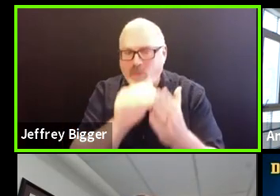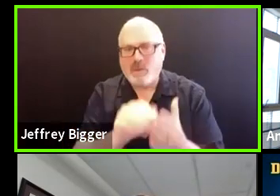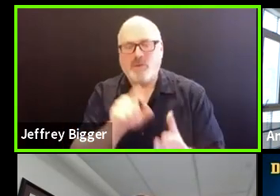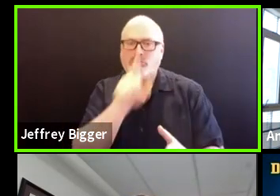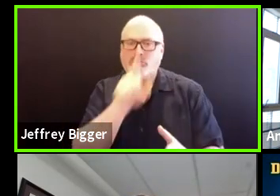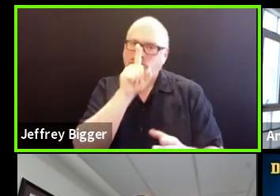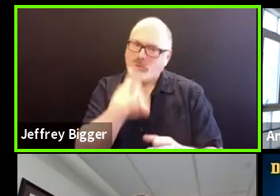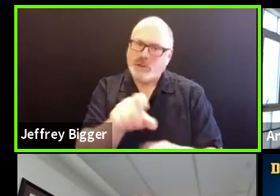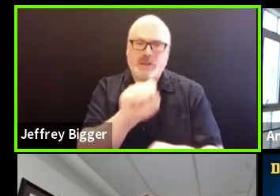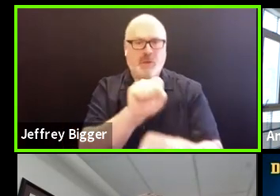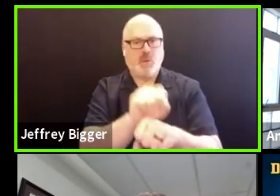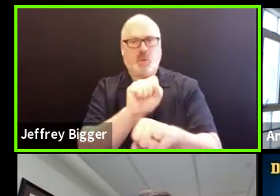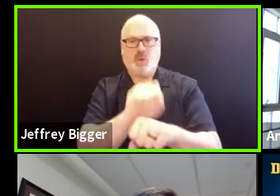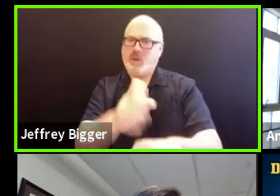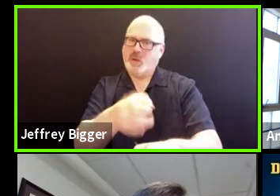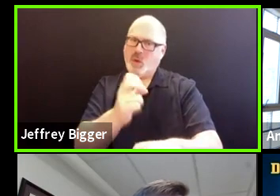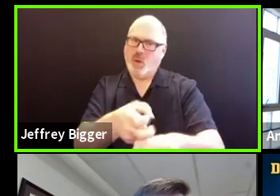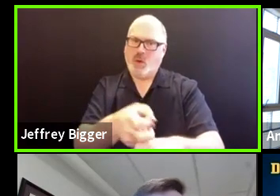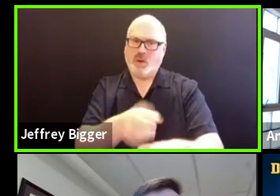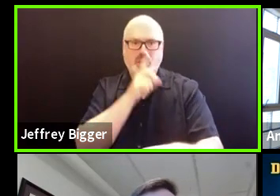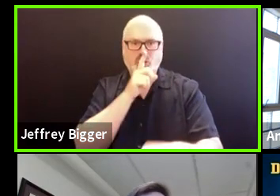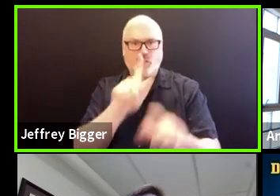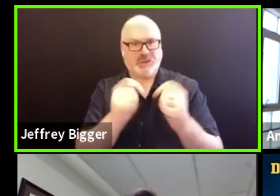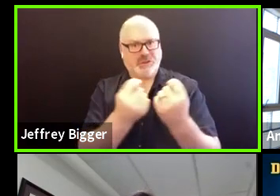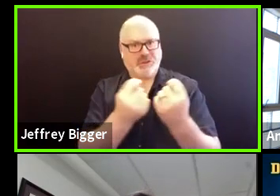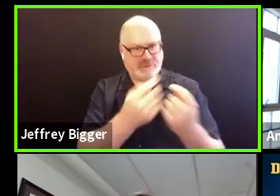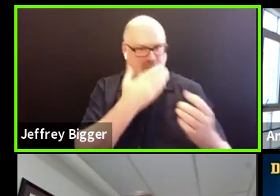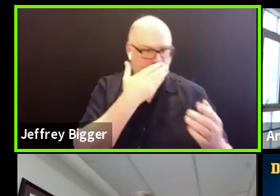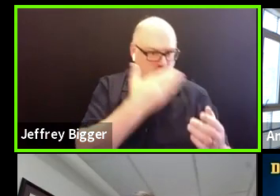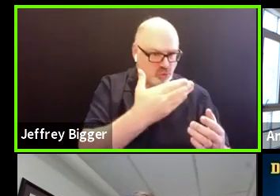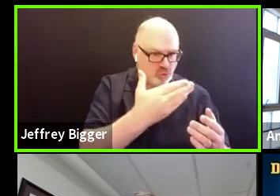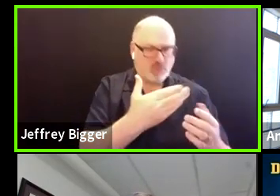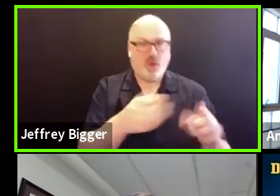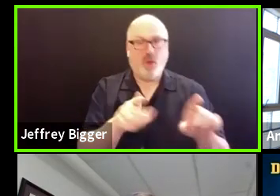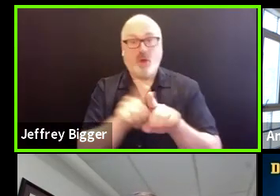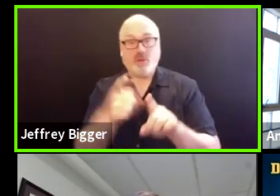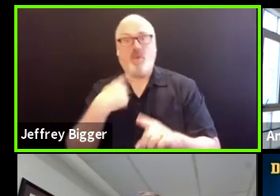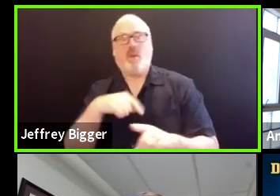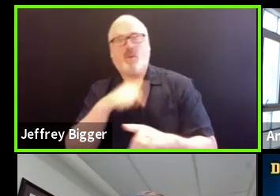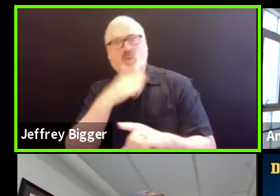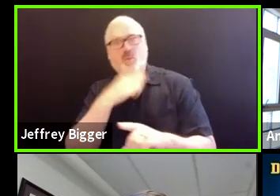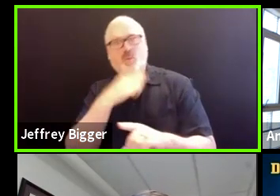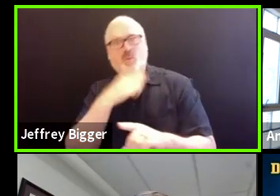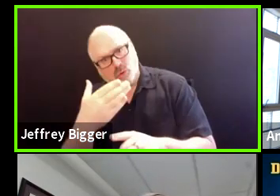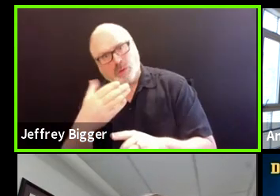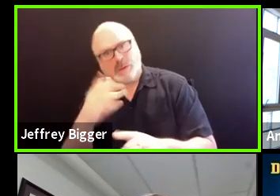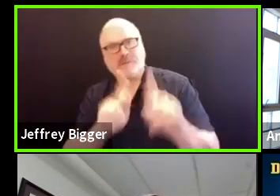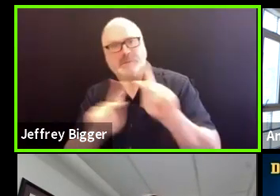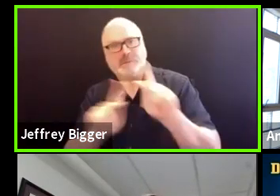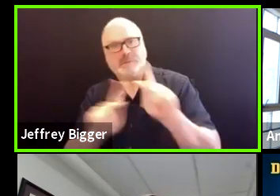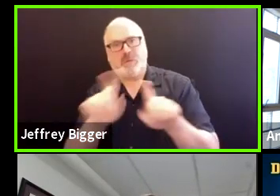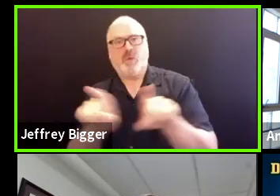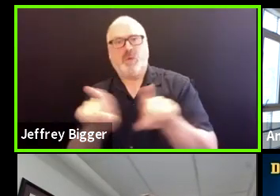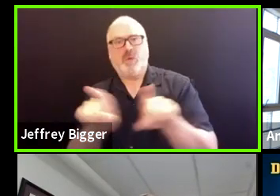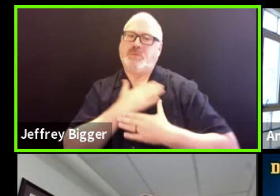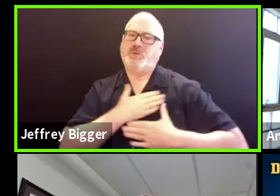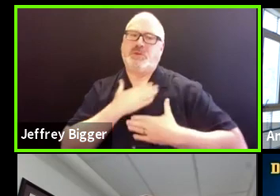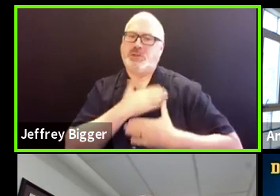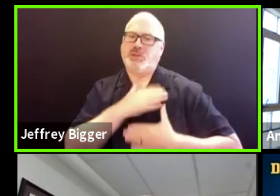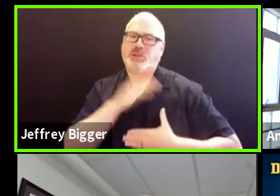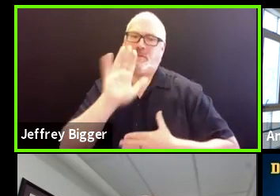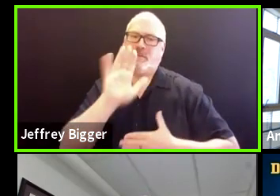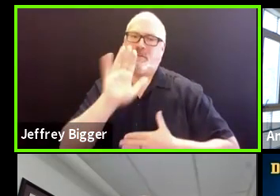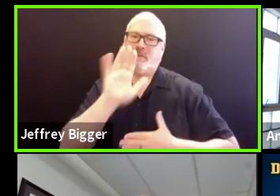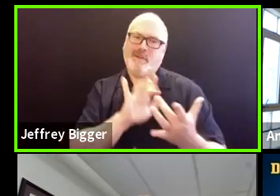working hard to not only make sure your team's doing well, but that we are doing well as people, and I appreciate that outreach. You're